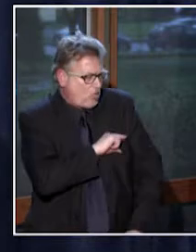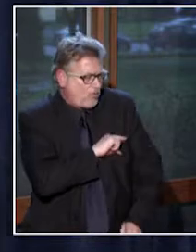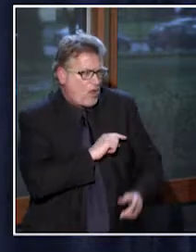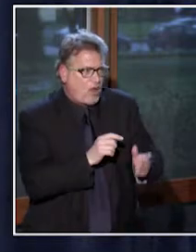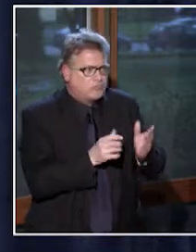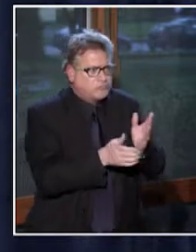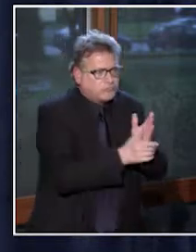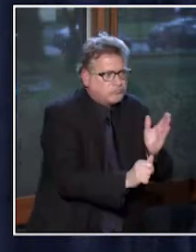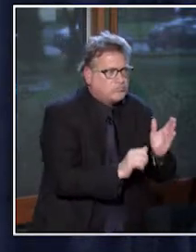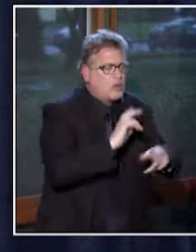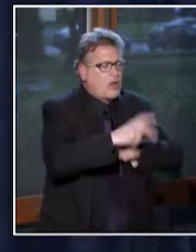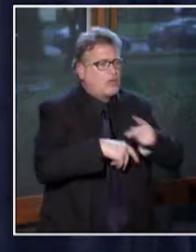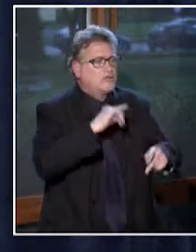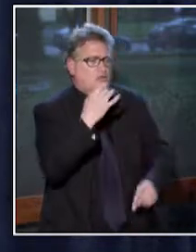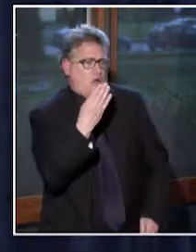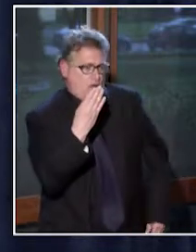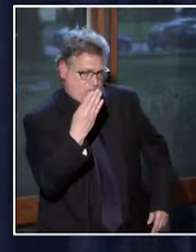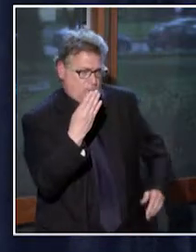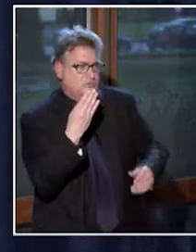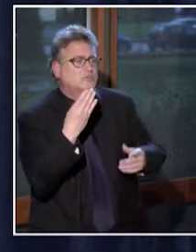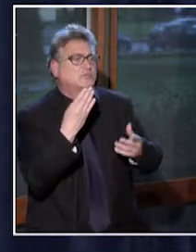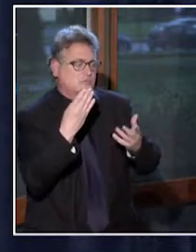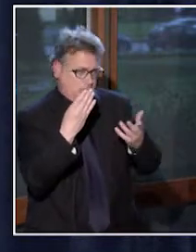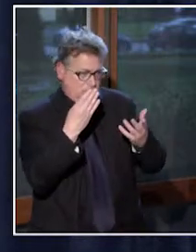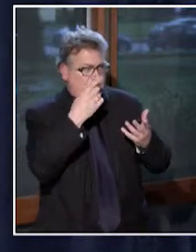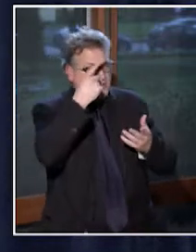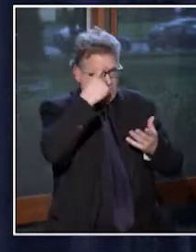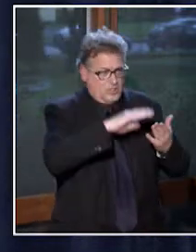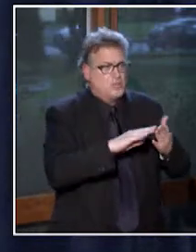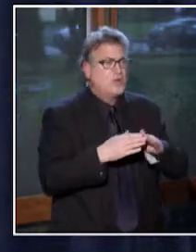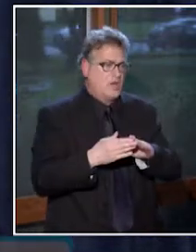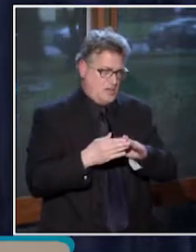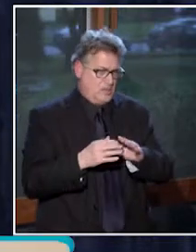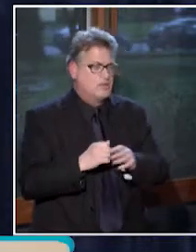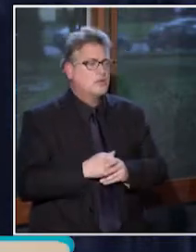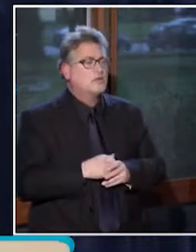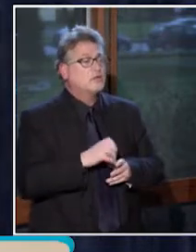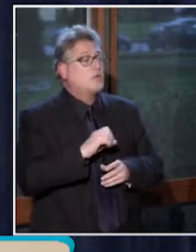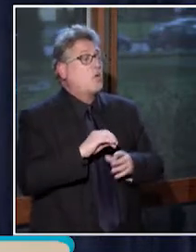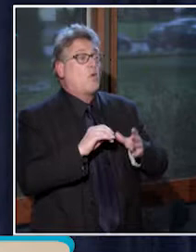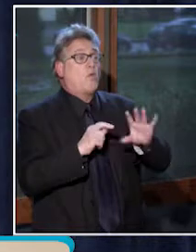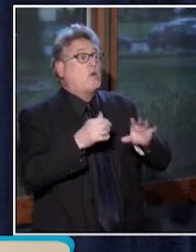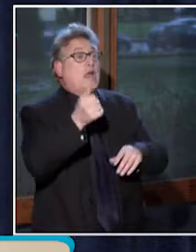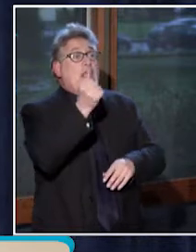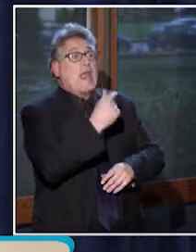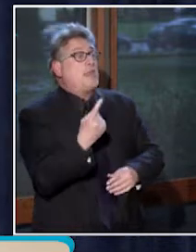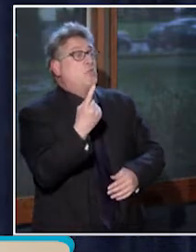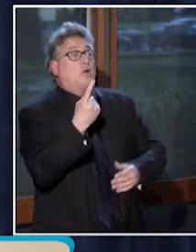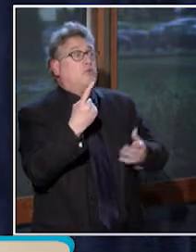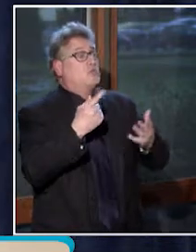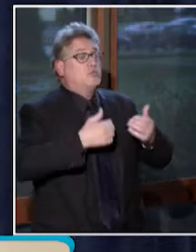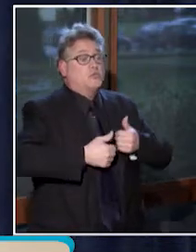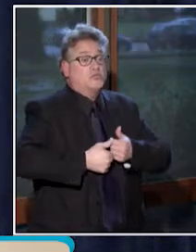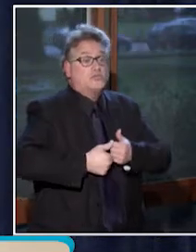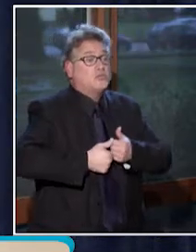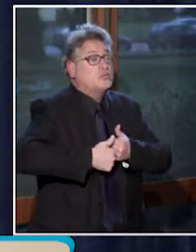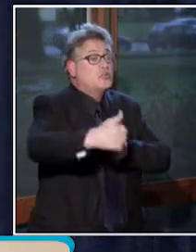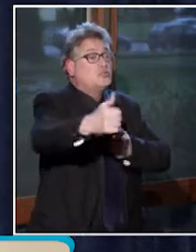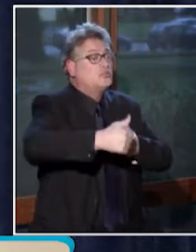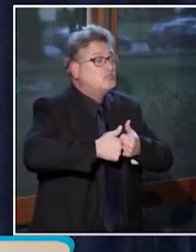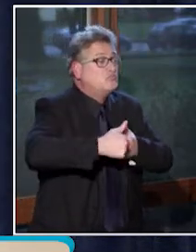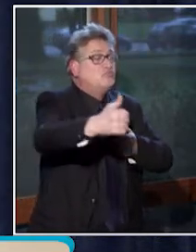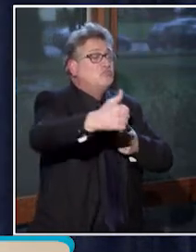jobs that are being created in our community? Anybody who commutes already